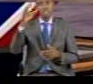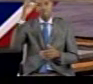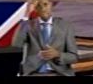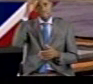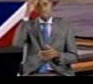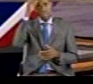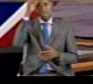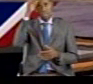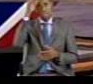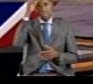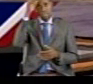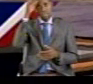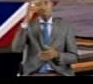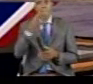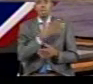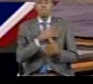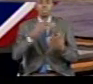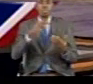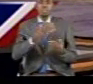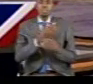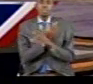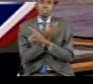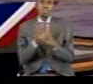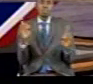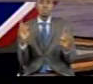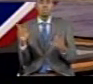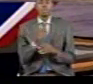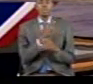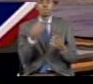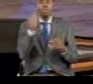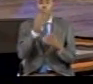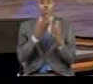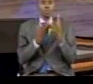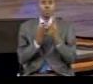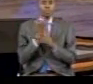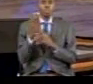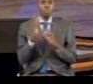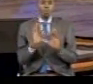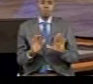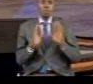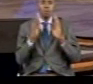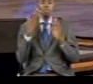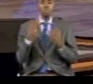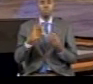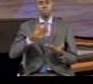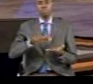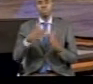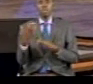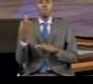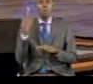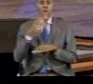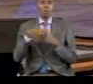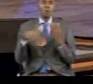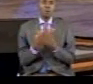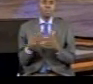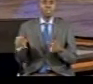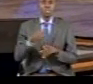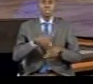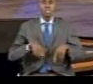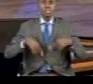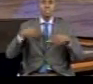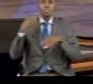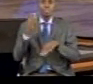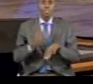and deliver them who through fear of death were all their lifetime